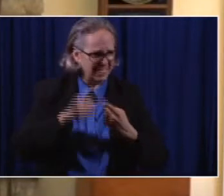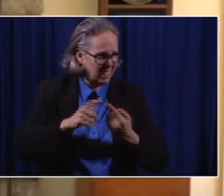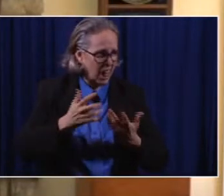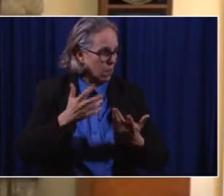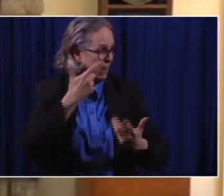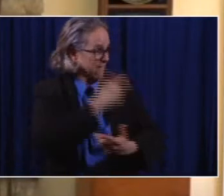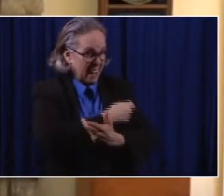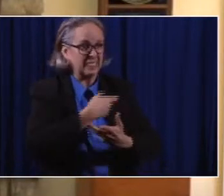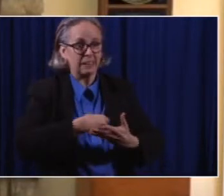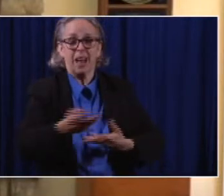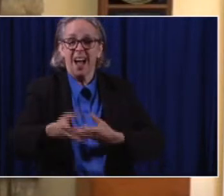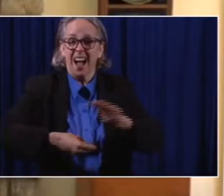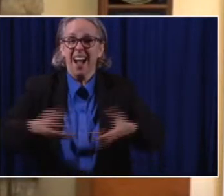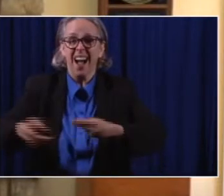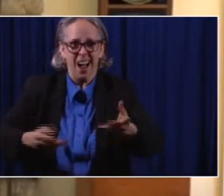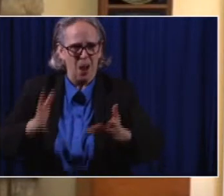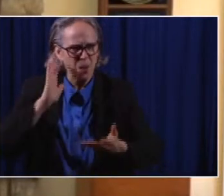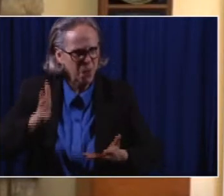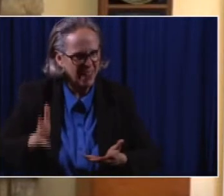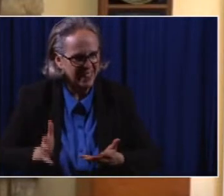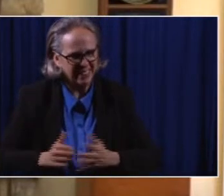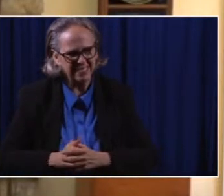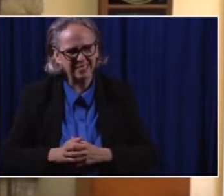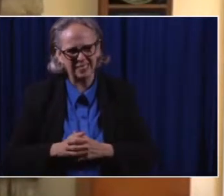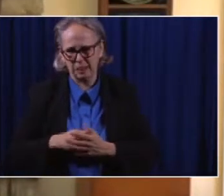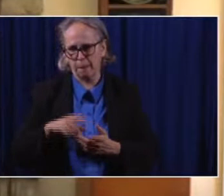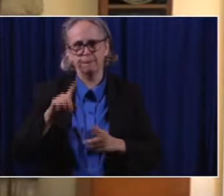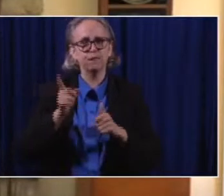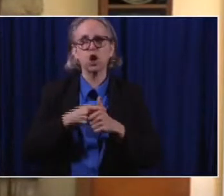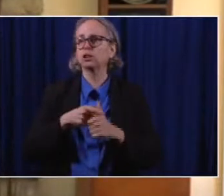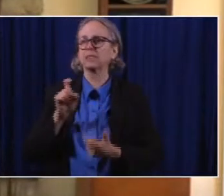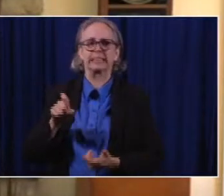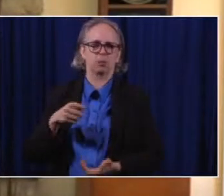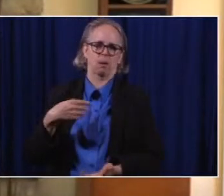test. And we need money for that testing.